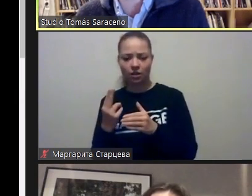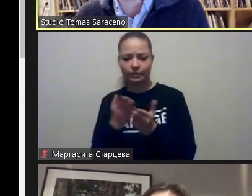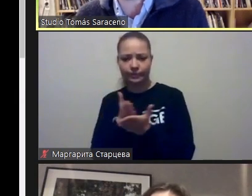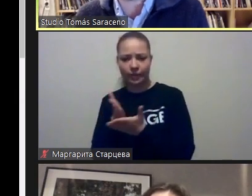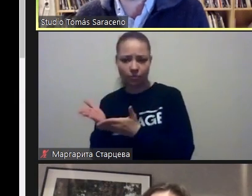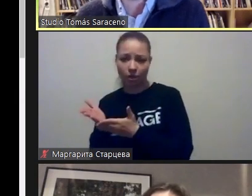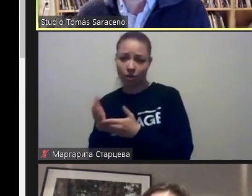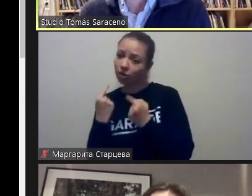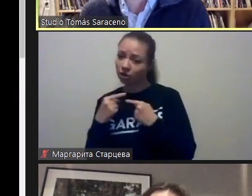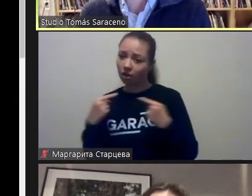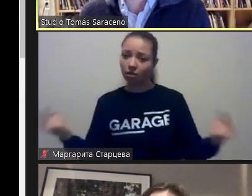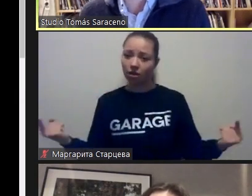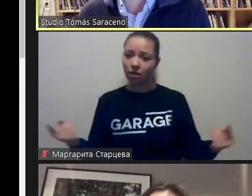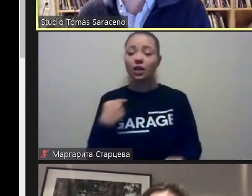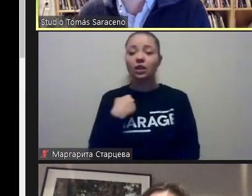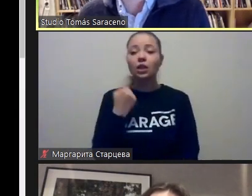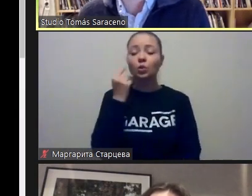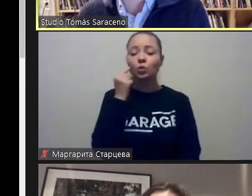and say,